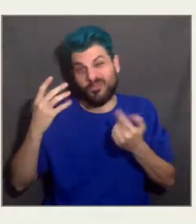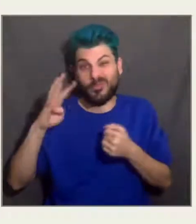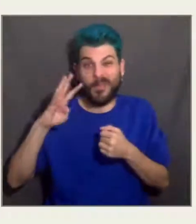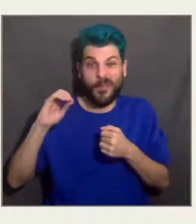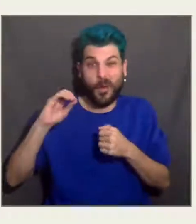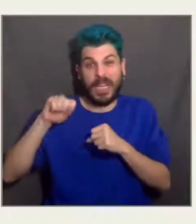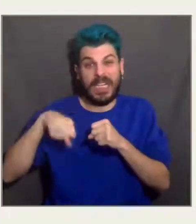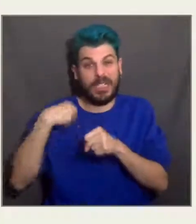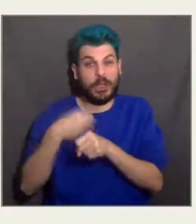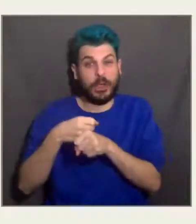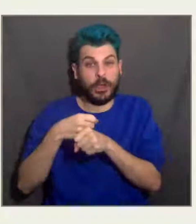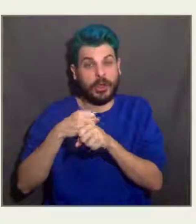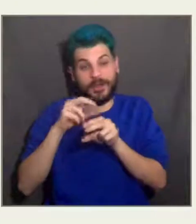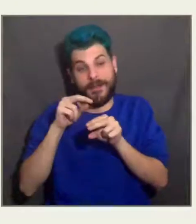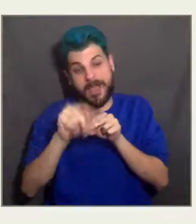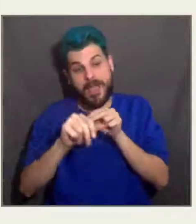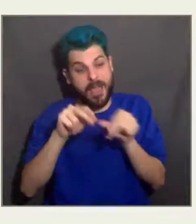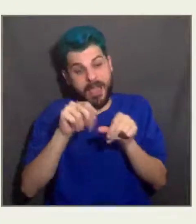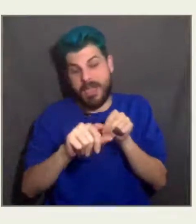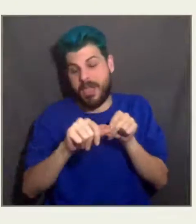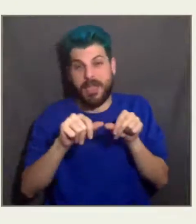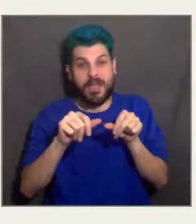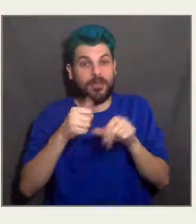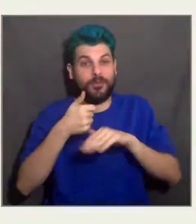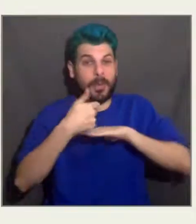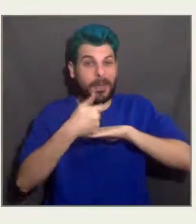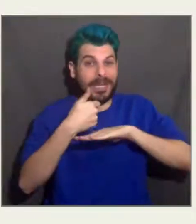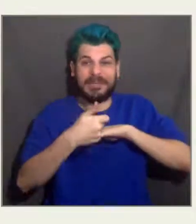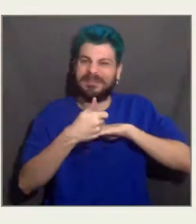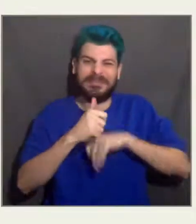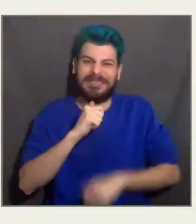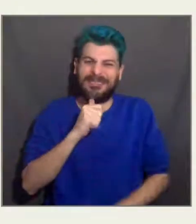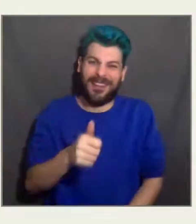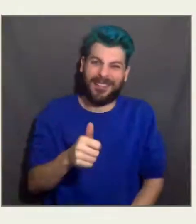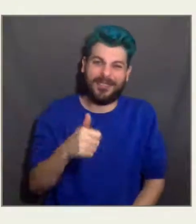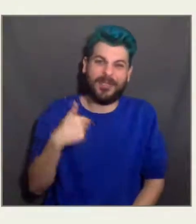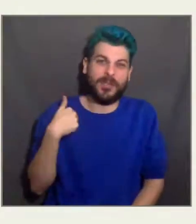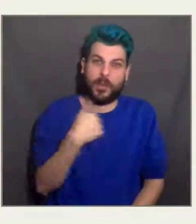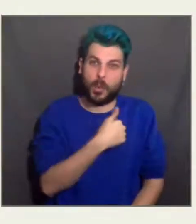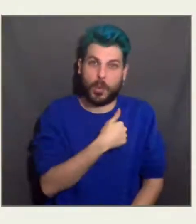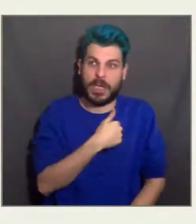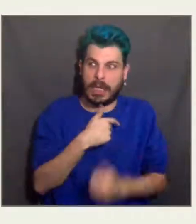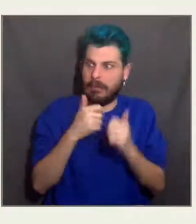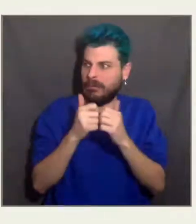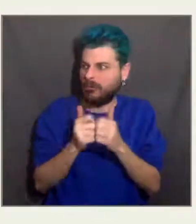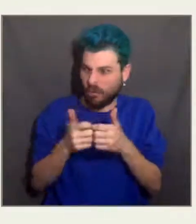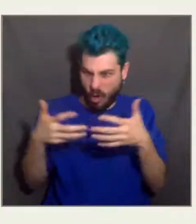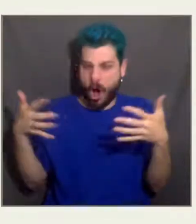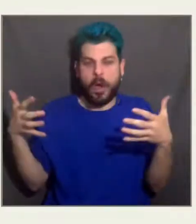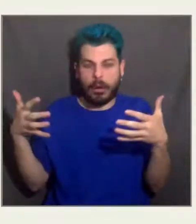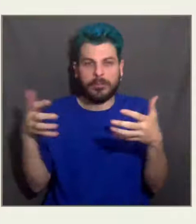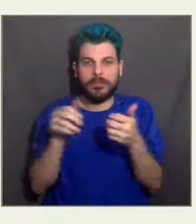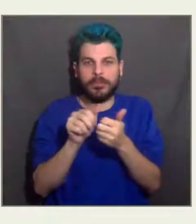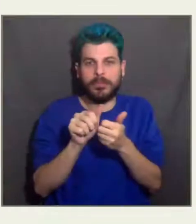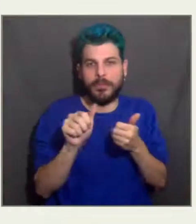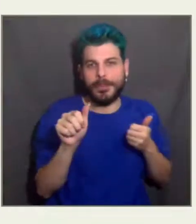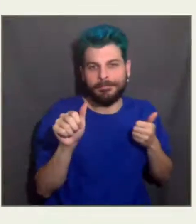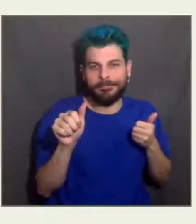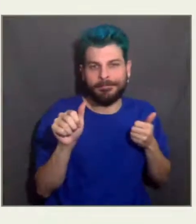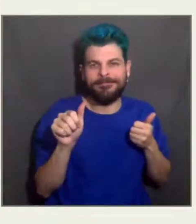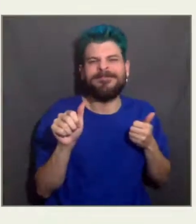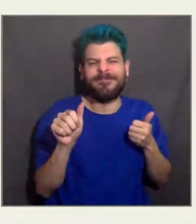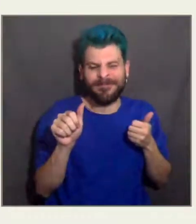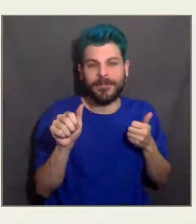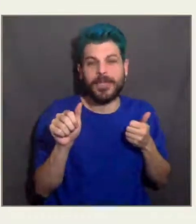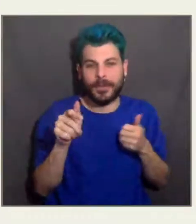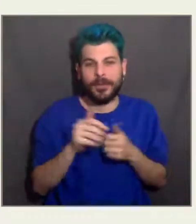go to make up for that as our region grows, right? And I think that the new